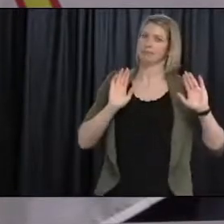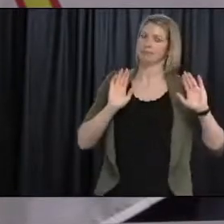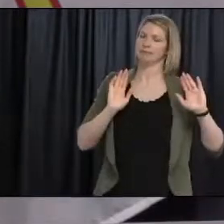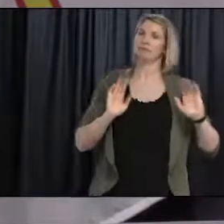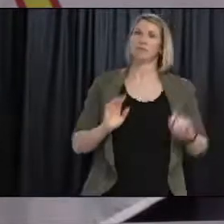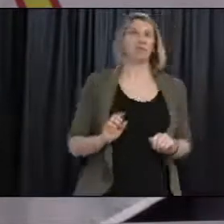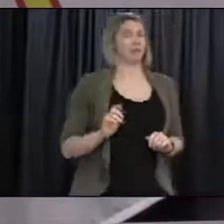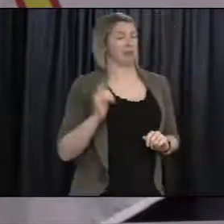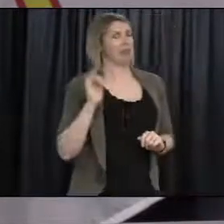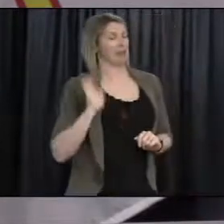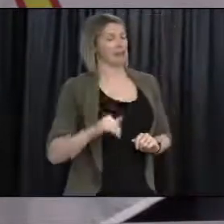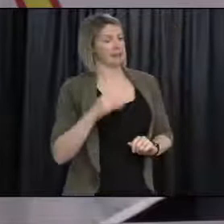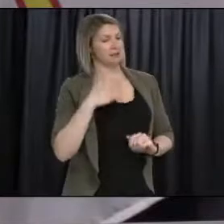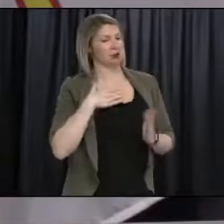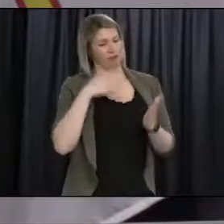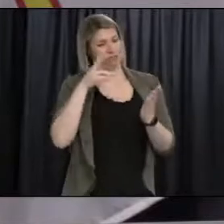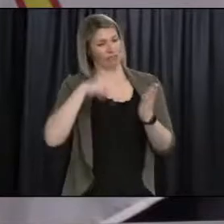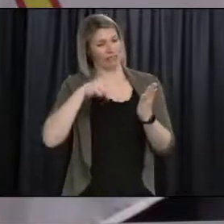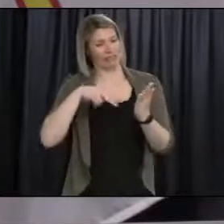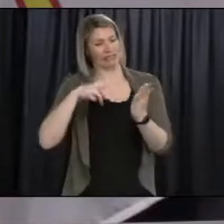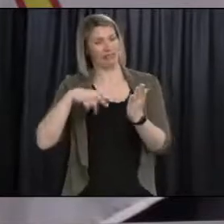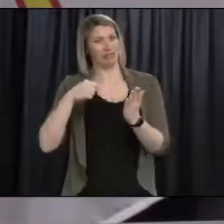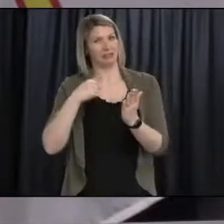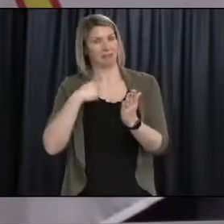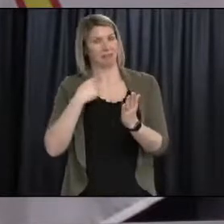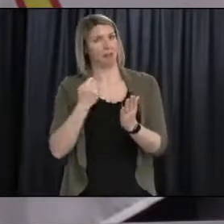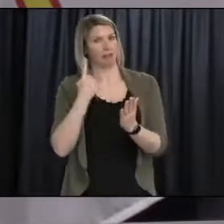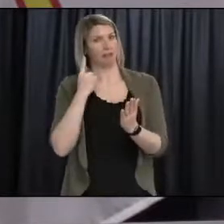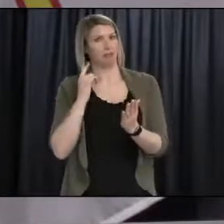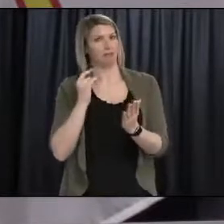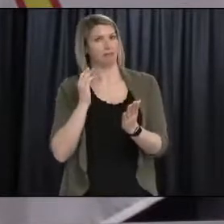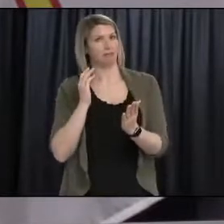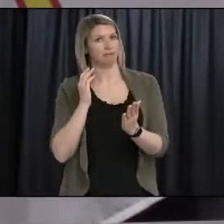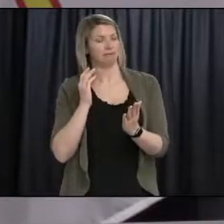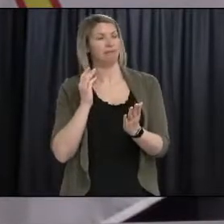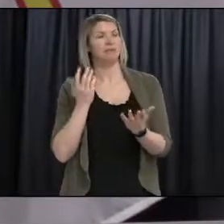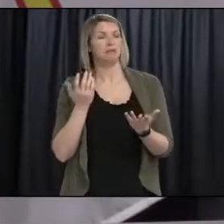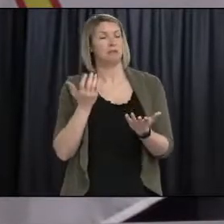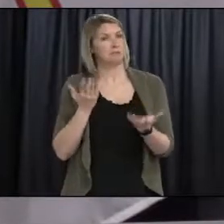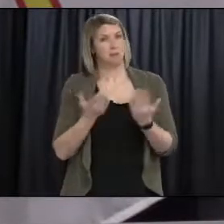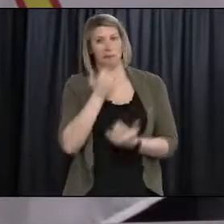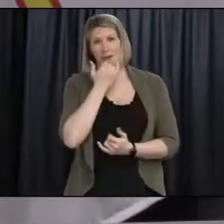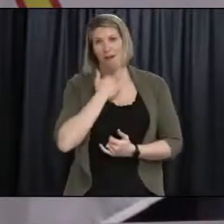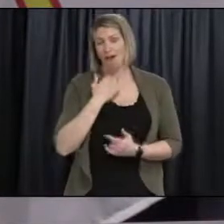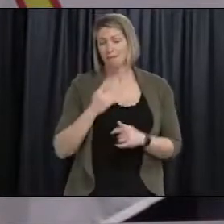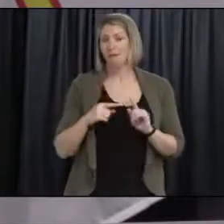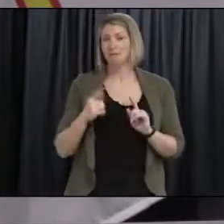At least that's what I've read out of the media reports. So I think that,